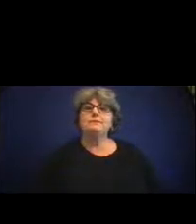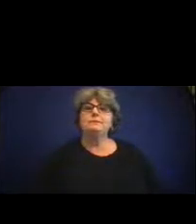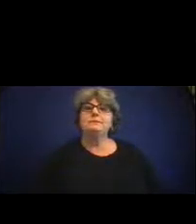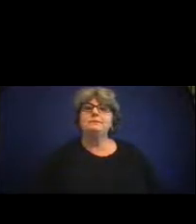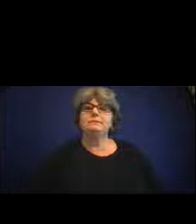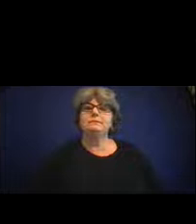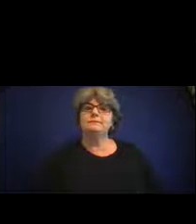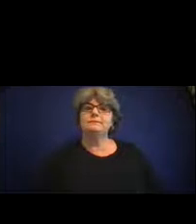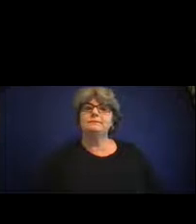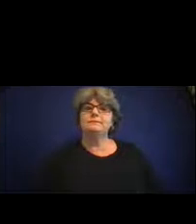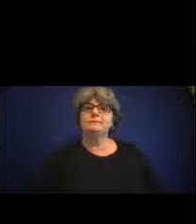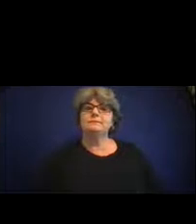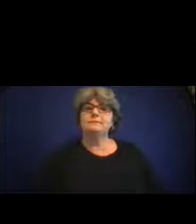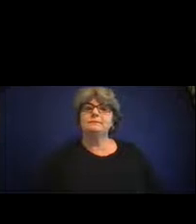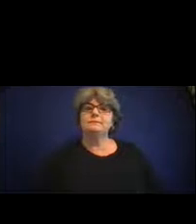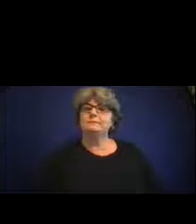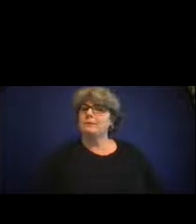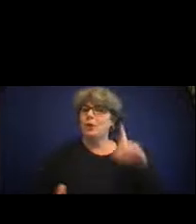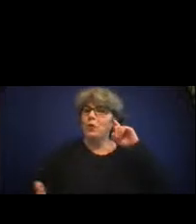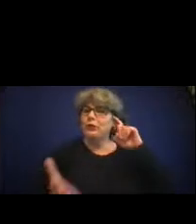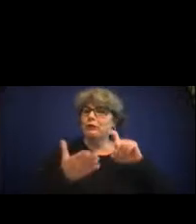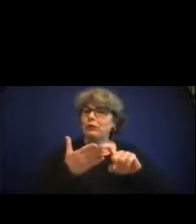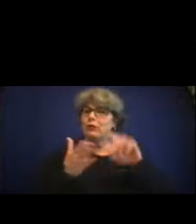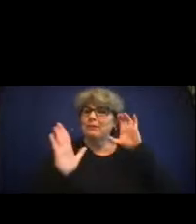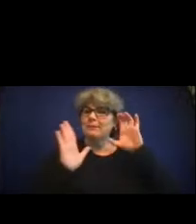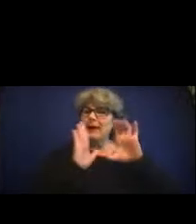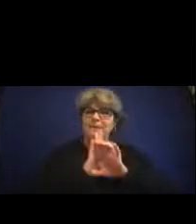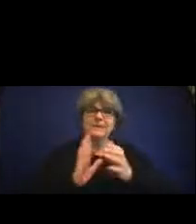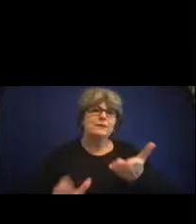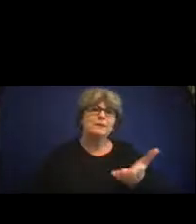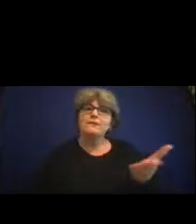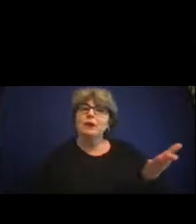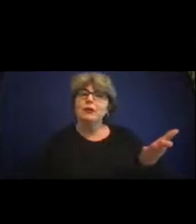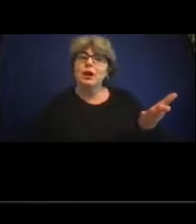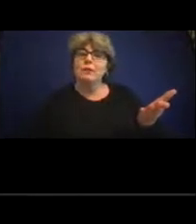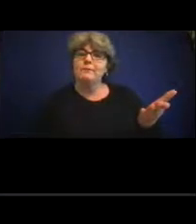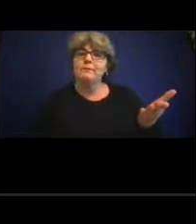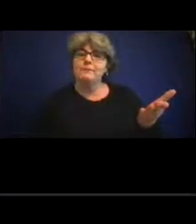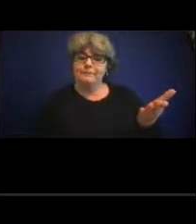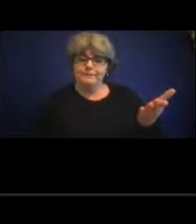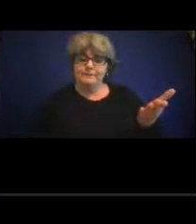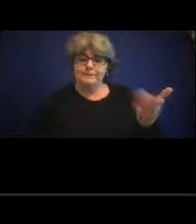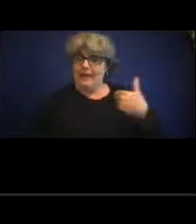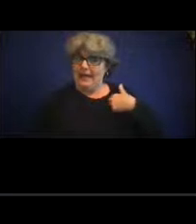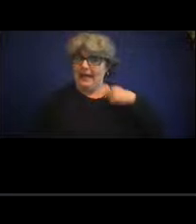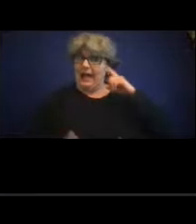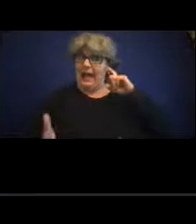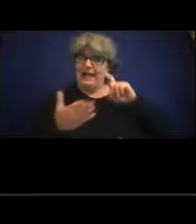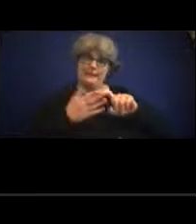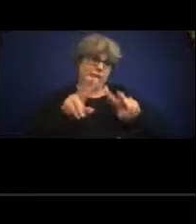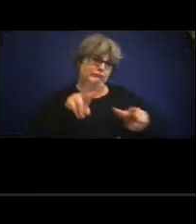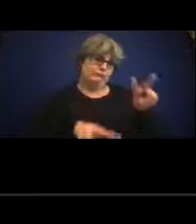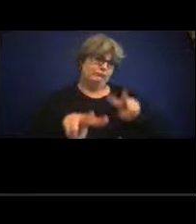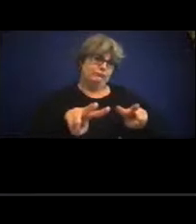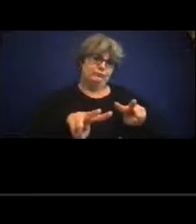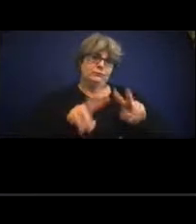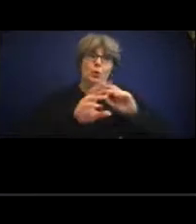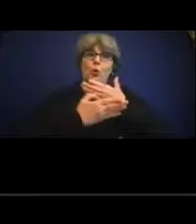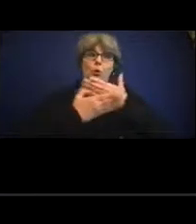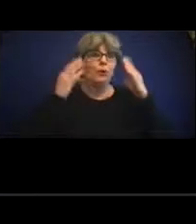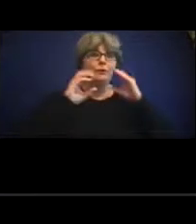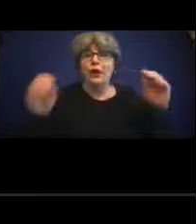you notice about this photo? One of the things I notice right away is that, of course, there's no water